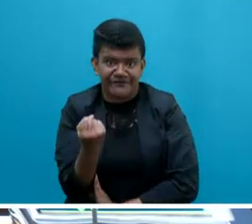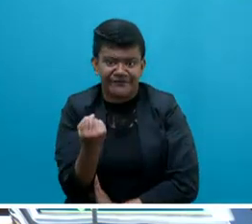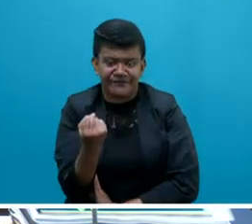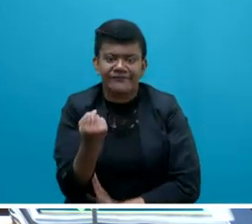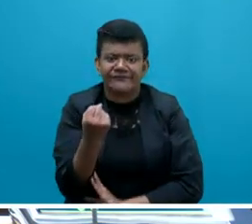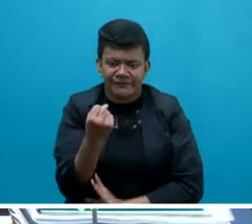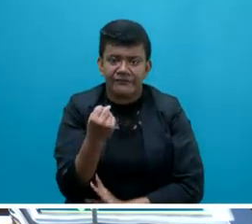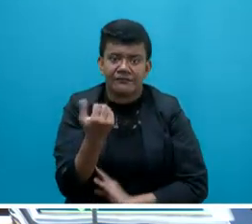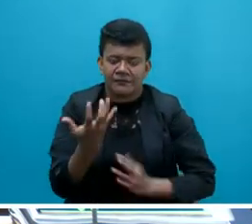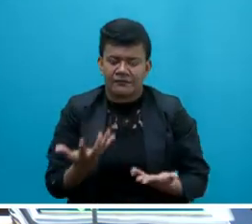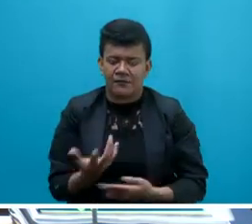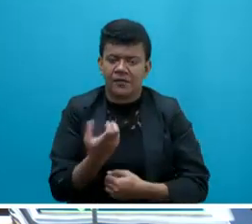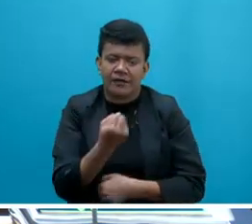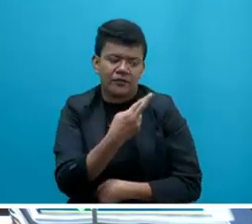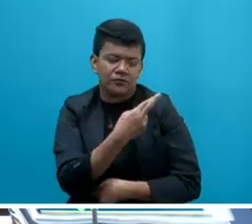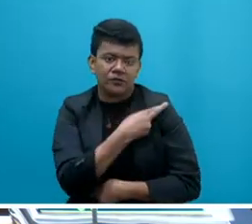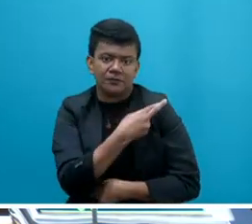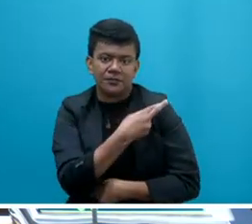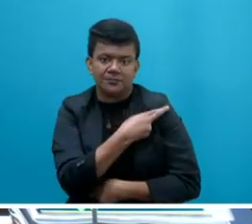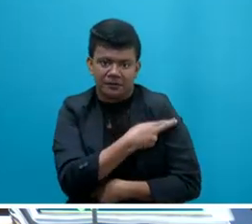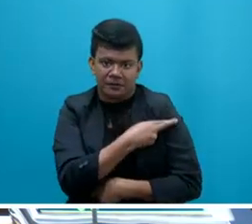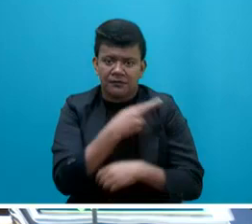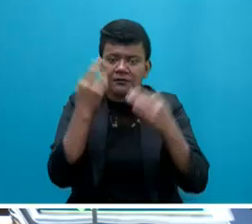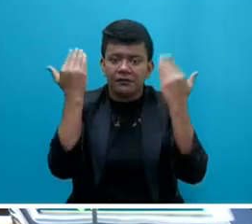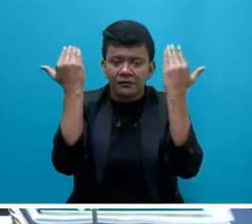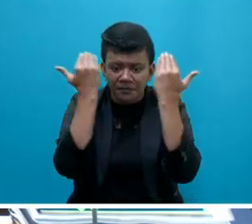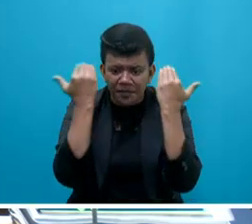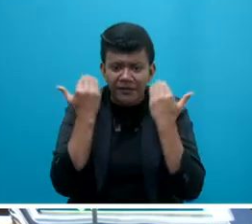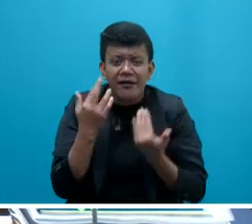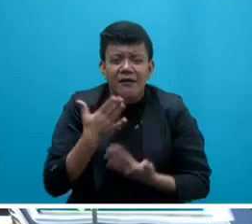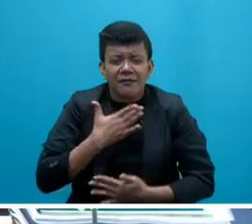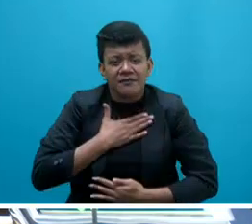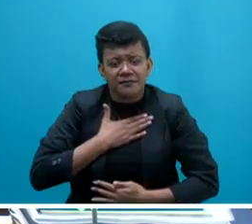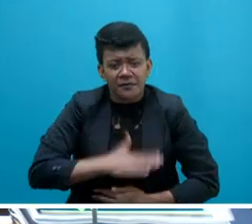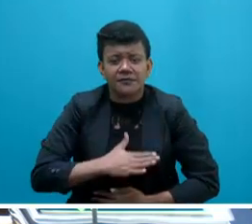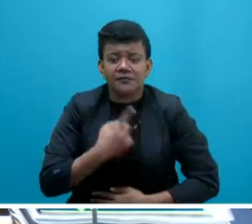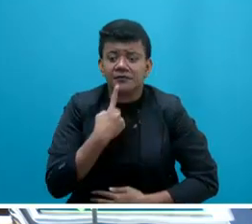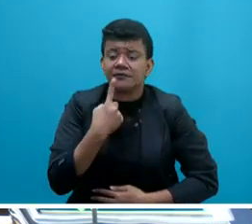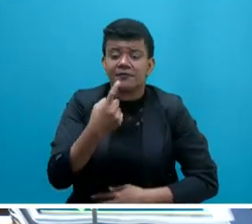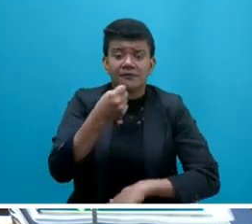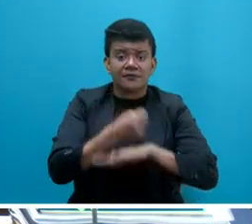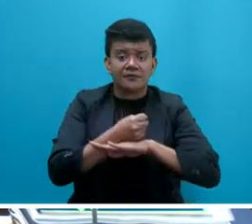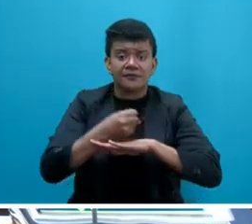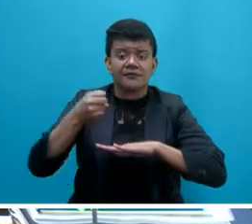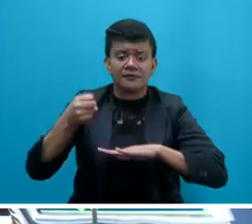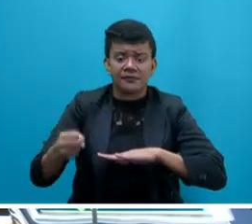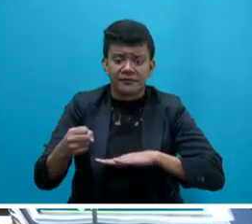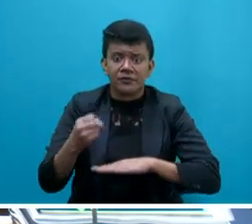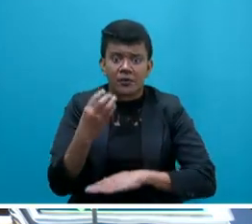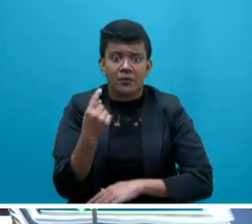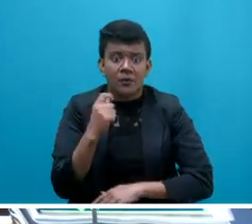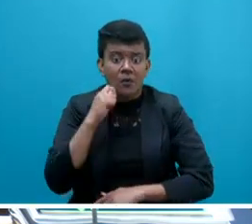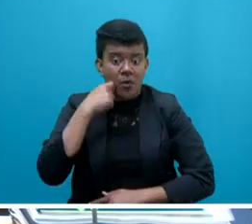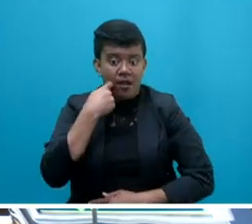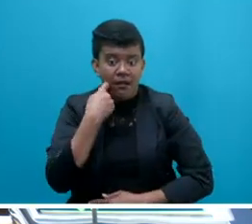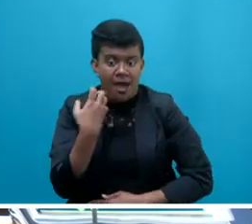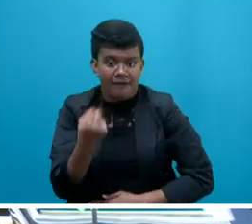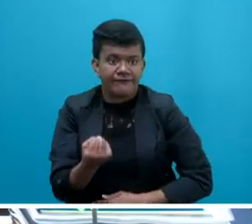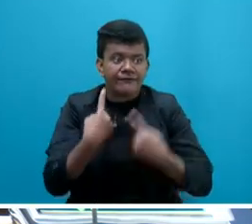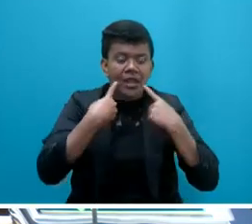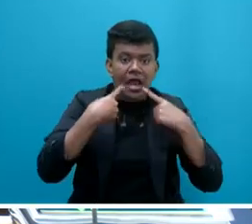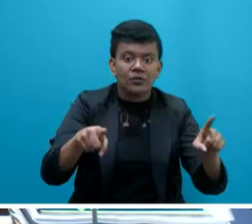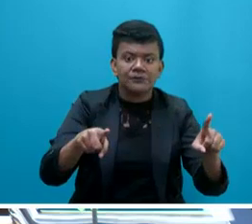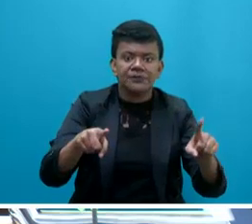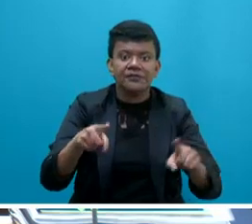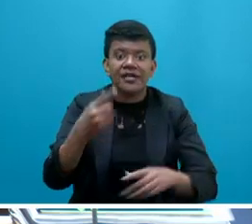Mr. Speaker, sir, I again need to highlight that government will have some special announcements to make as we celebrate our